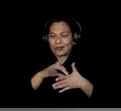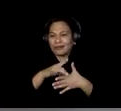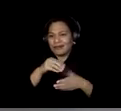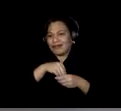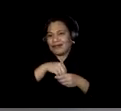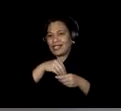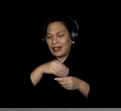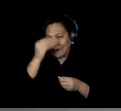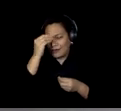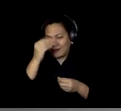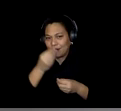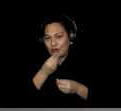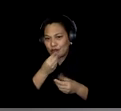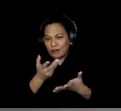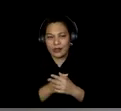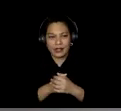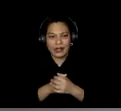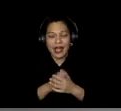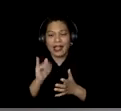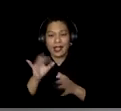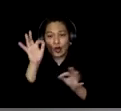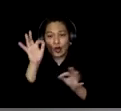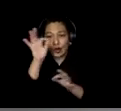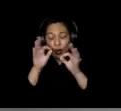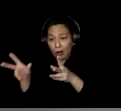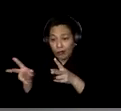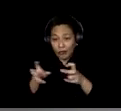that information and is able to build these rich results. So